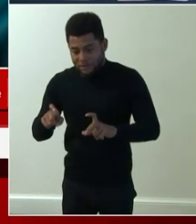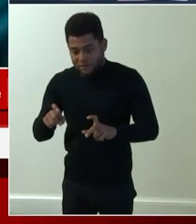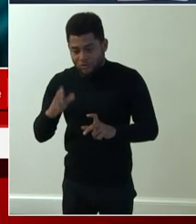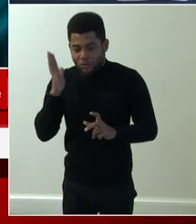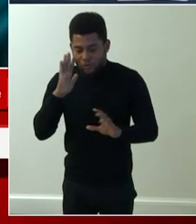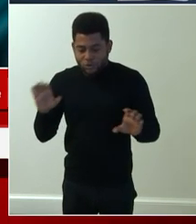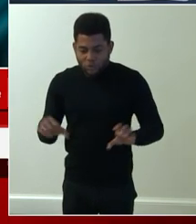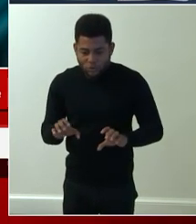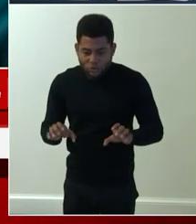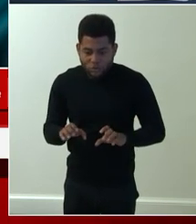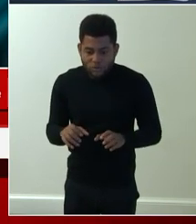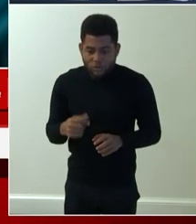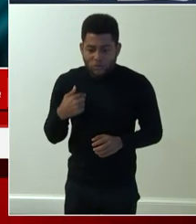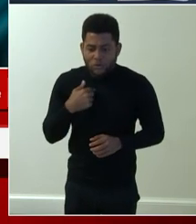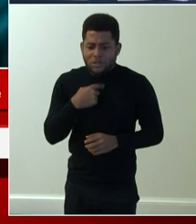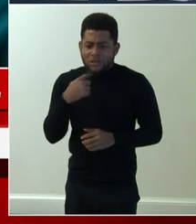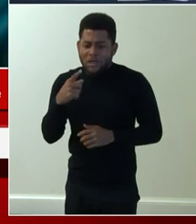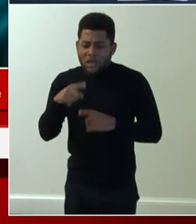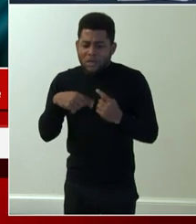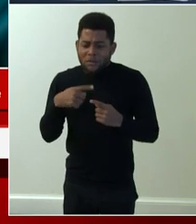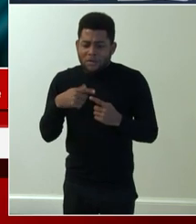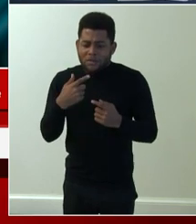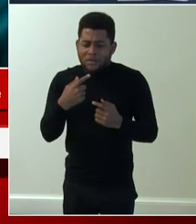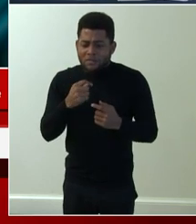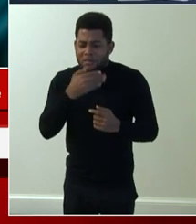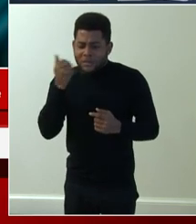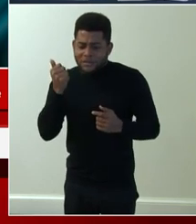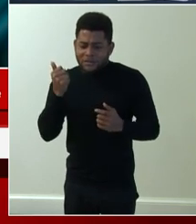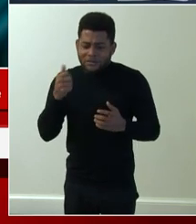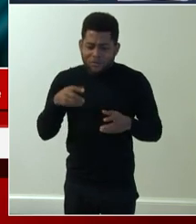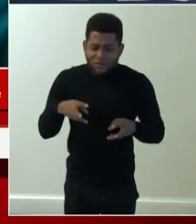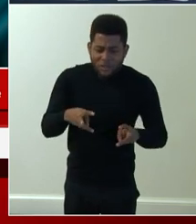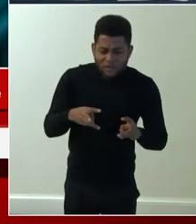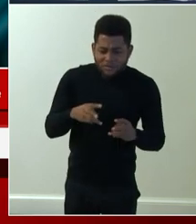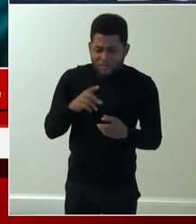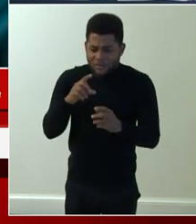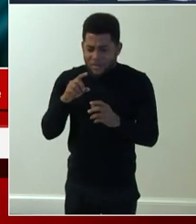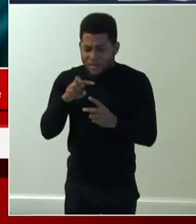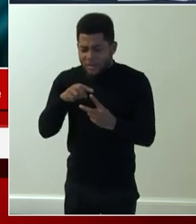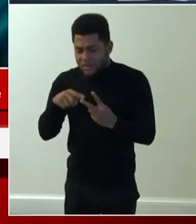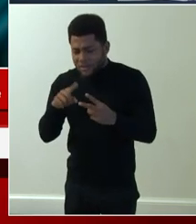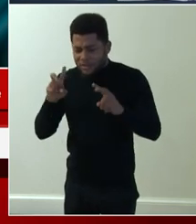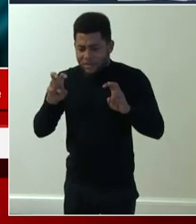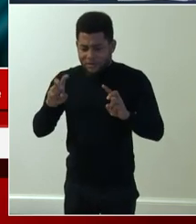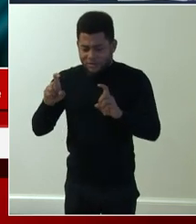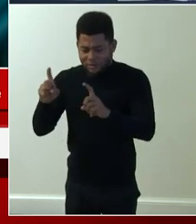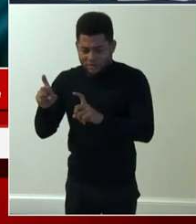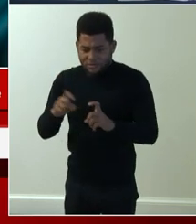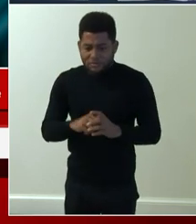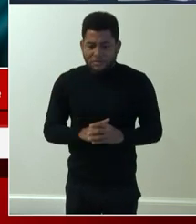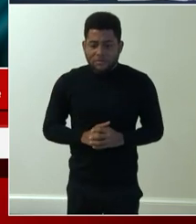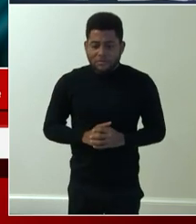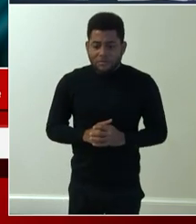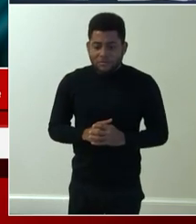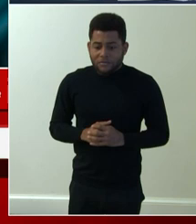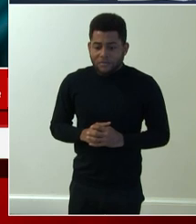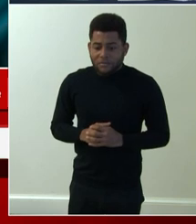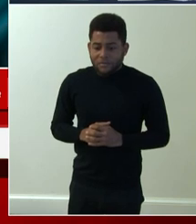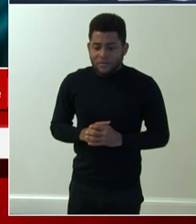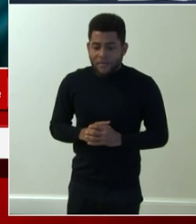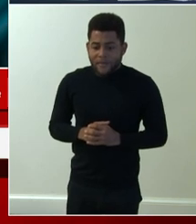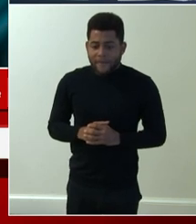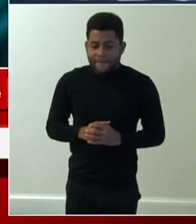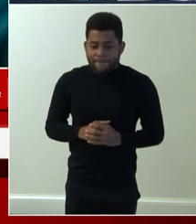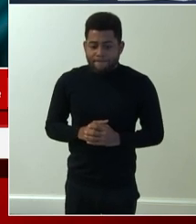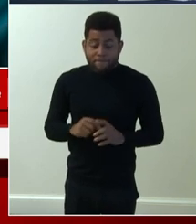take a PCR test and when to take an antigen test kit. So a little bit about the details of that program, or Test Yourself